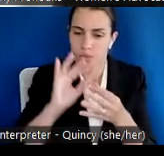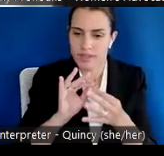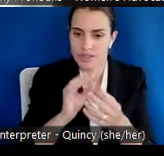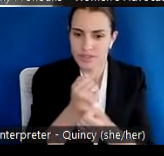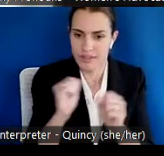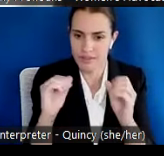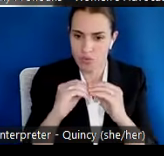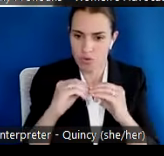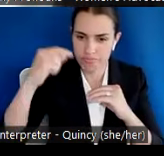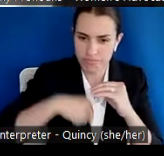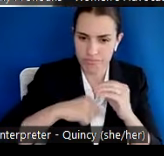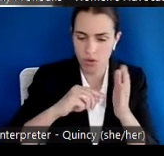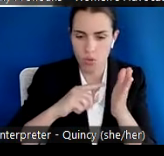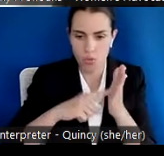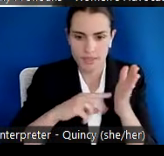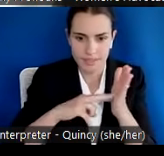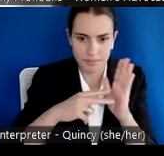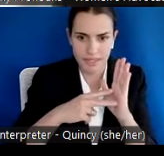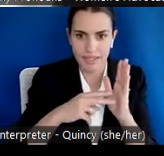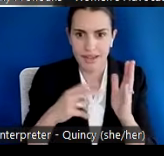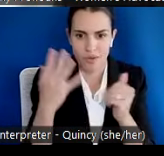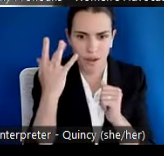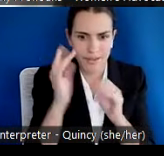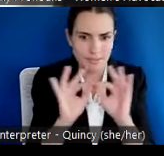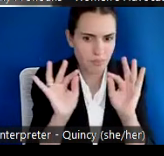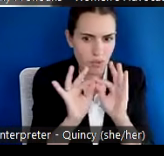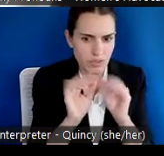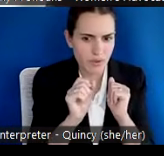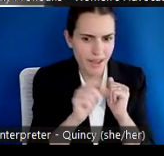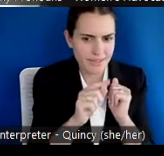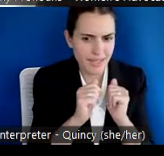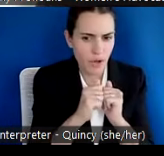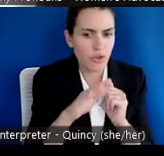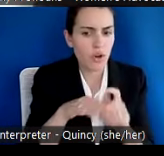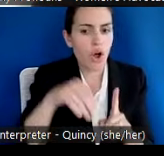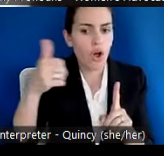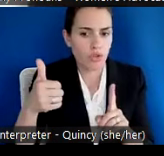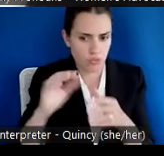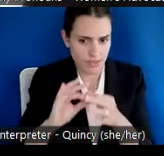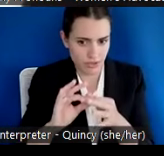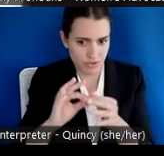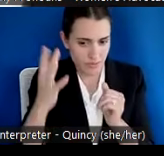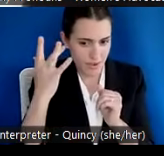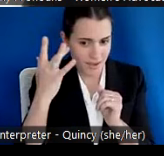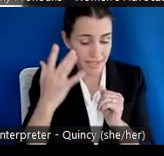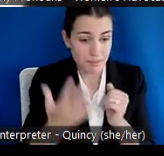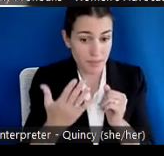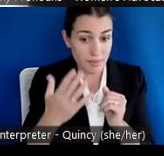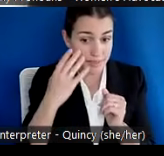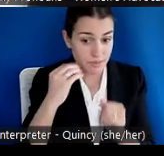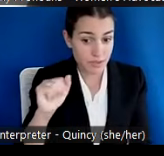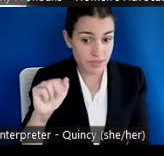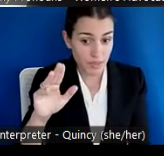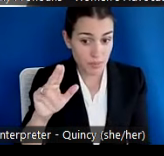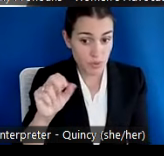what does that mean and how does it, why would it matter to ask how their other relationships are? Because they might be experiencing abuse not only in their